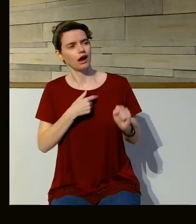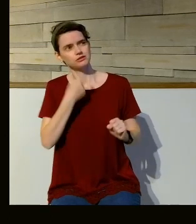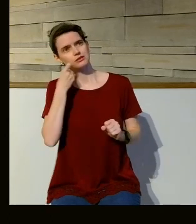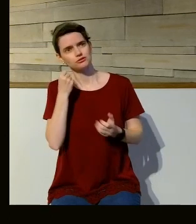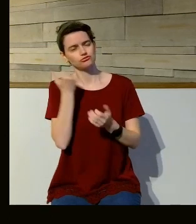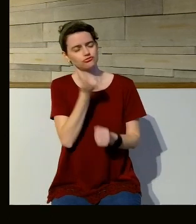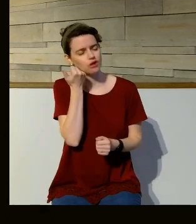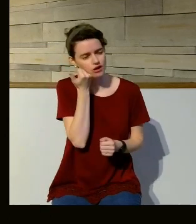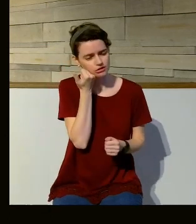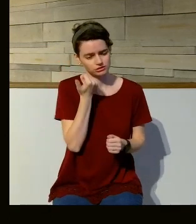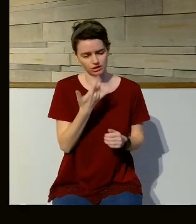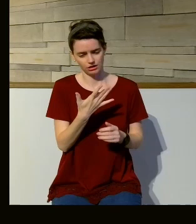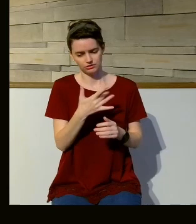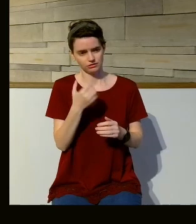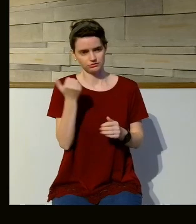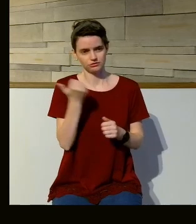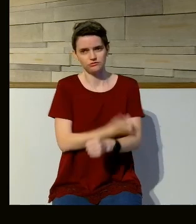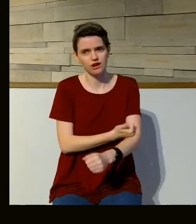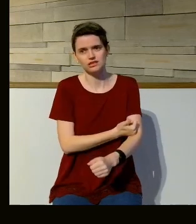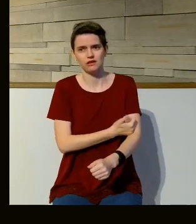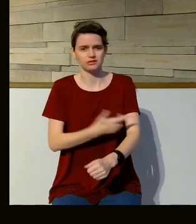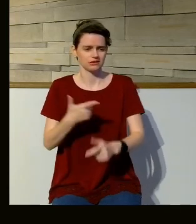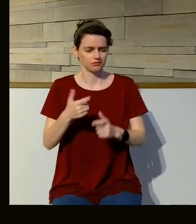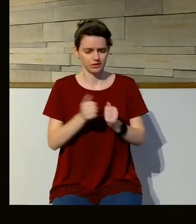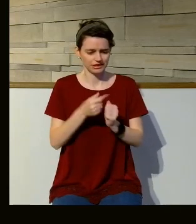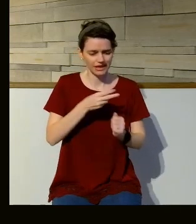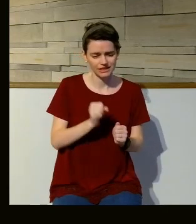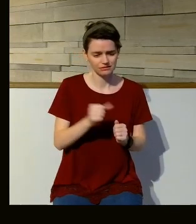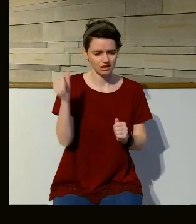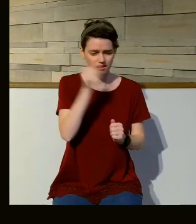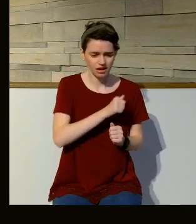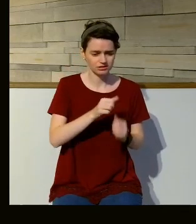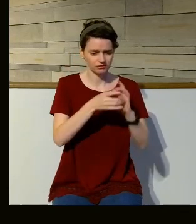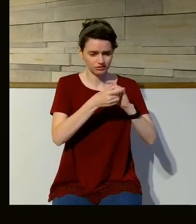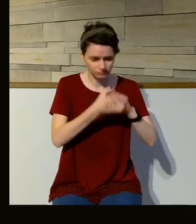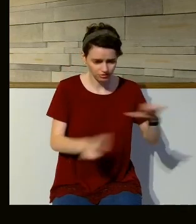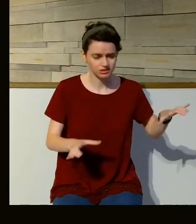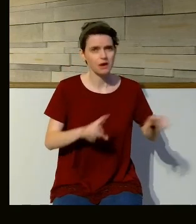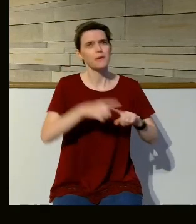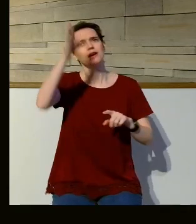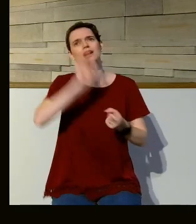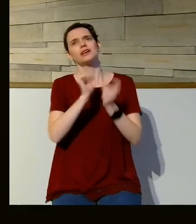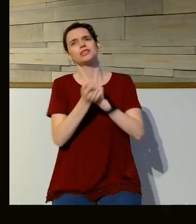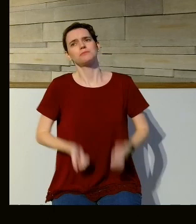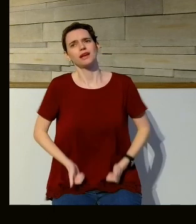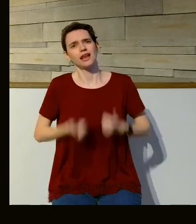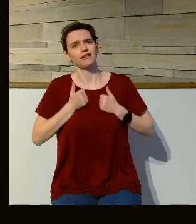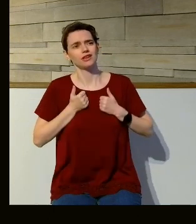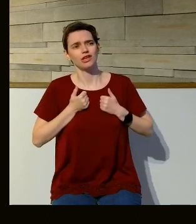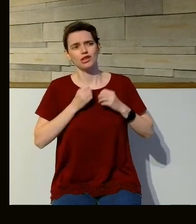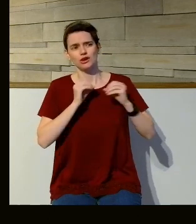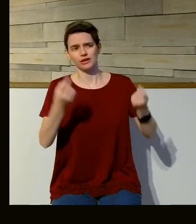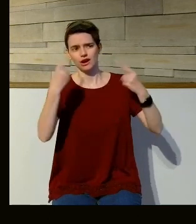to drugs. I was in gangs, I was violent, I was an alcoholic, I was going through a divorce, but the one true God changed my life, and no one